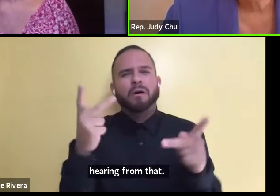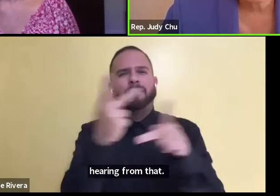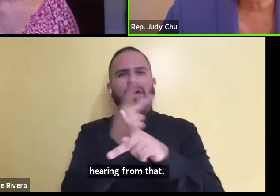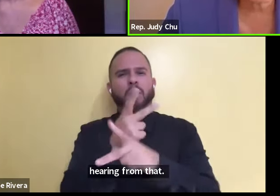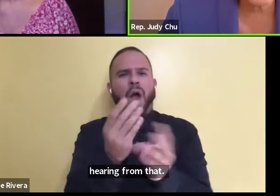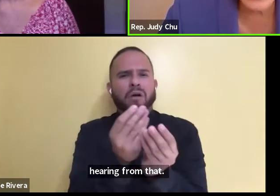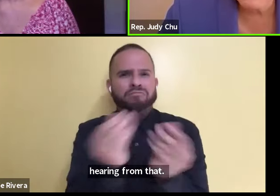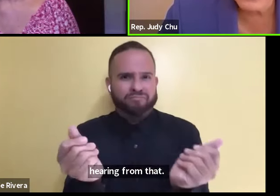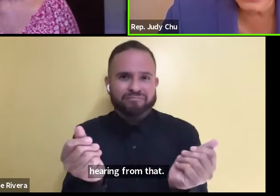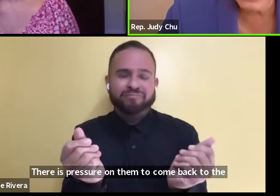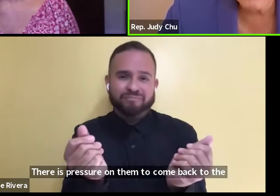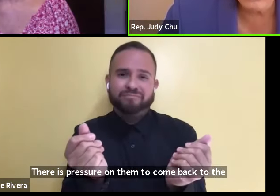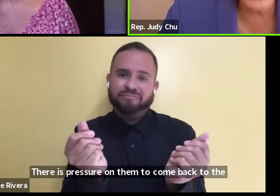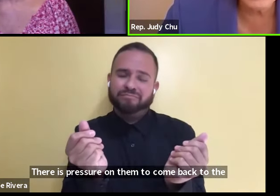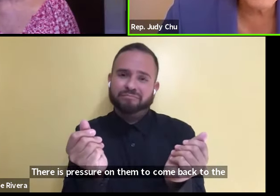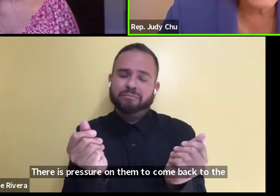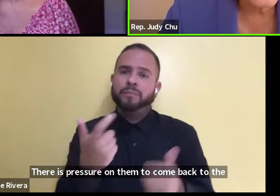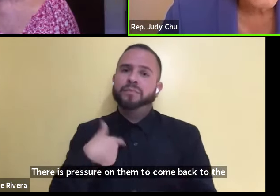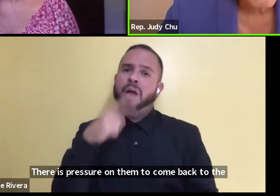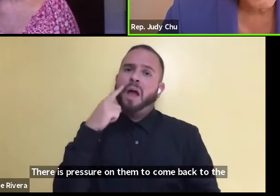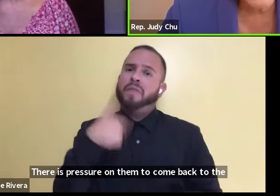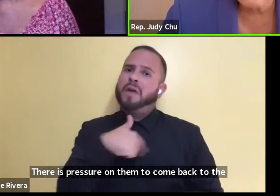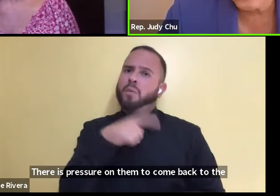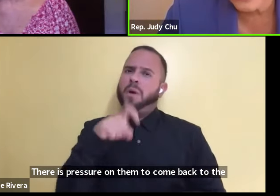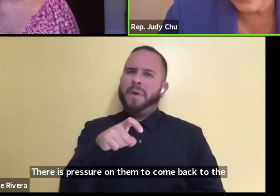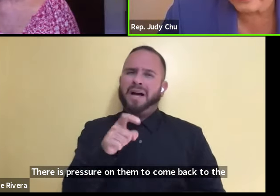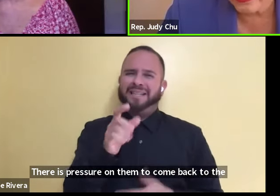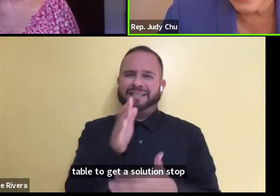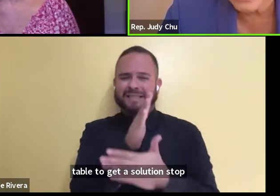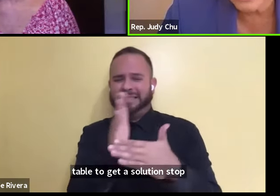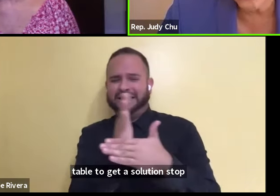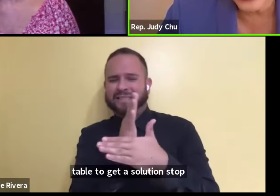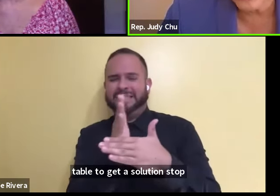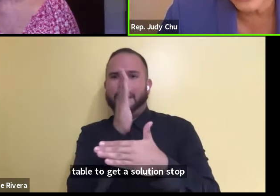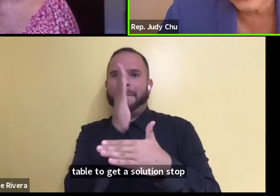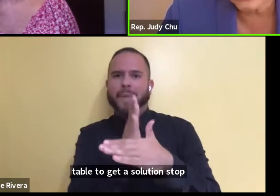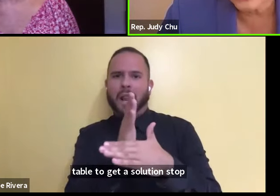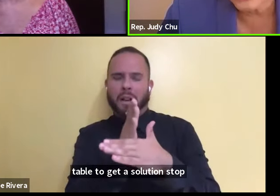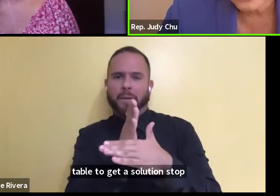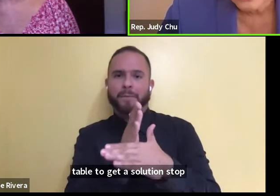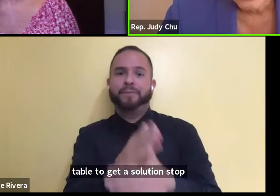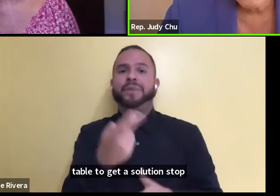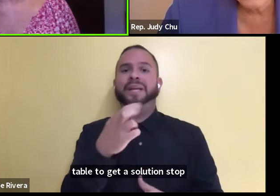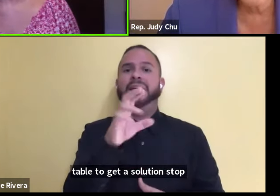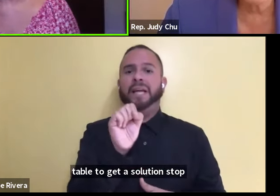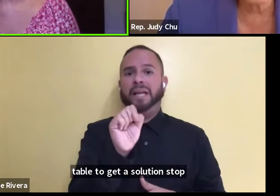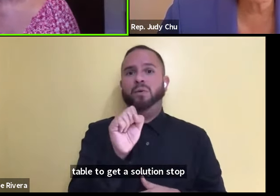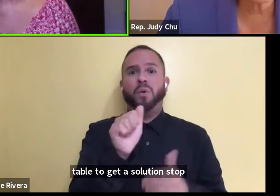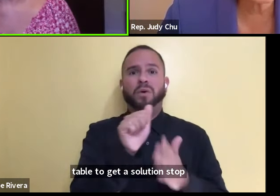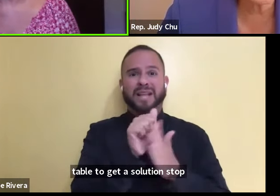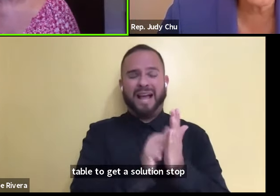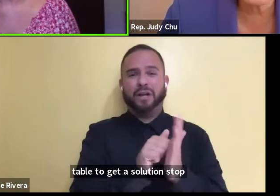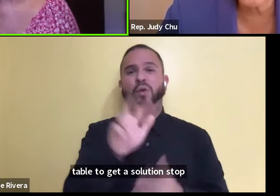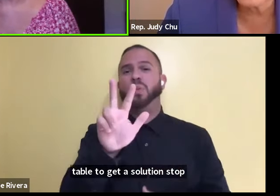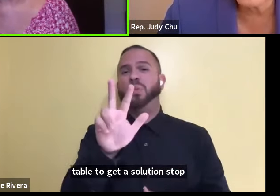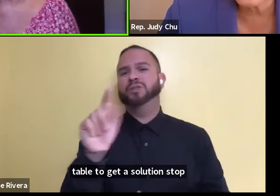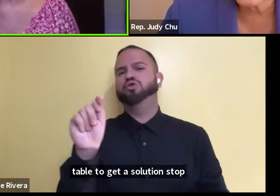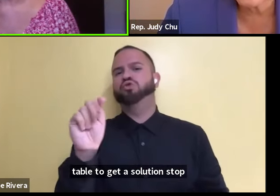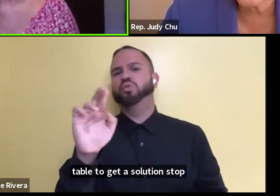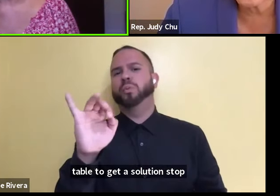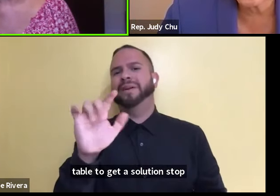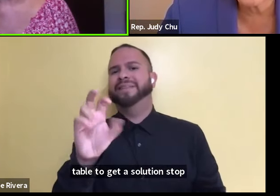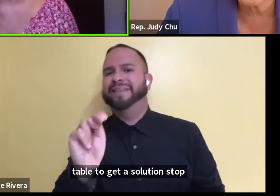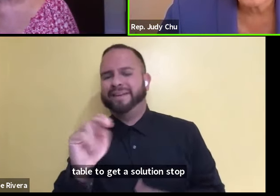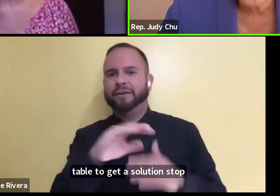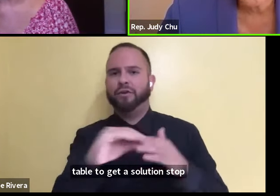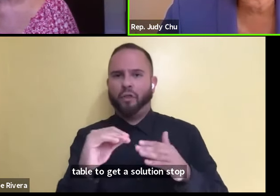Now, I think that we have to come somewhere in the middle. Our HEROES Act costs $3 trillion. The Republicans were only willing to